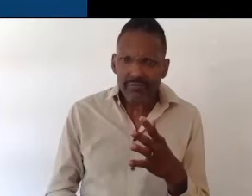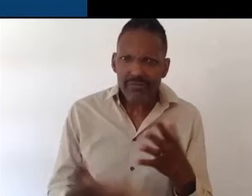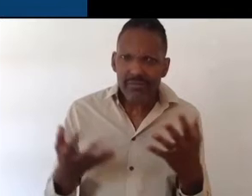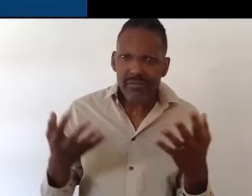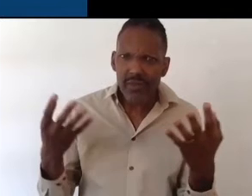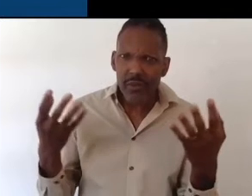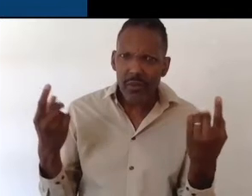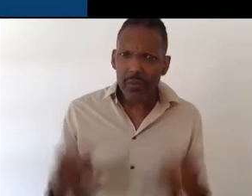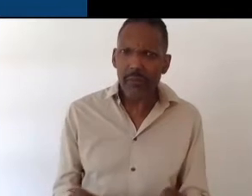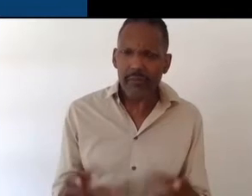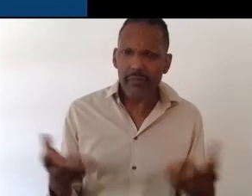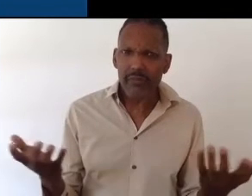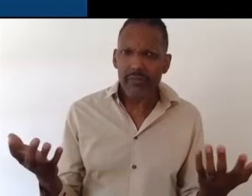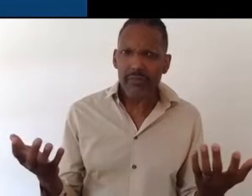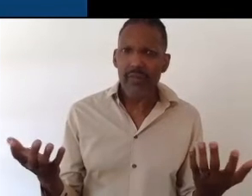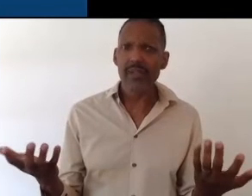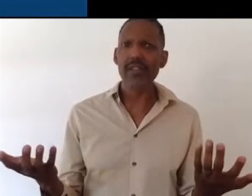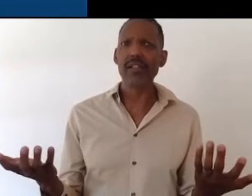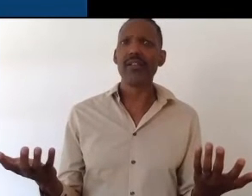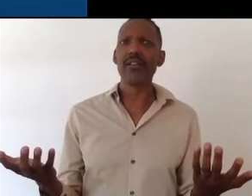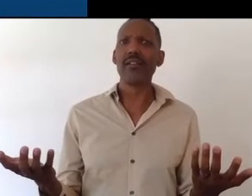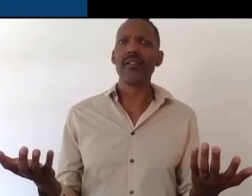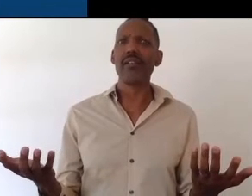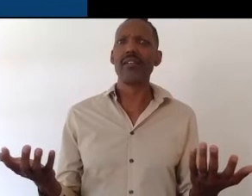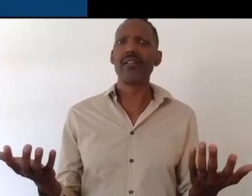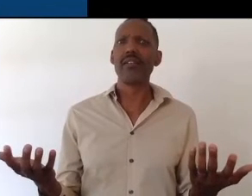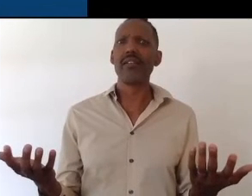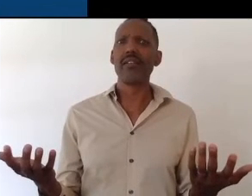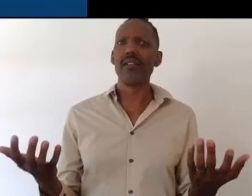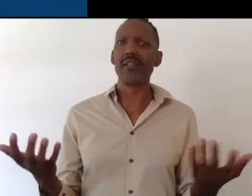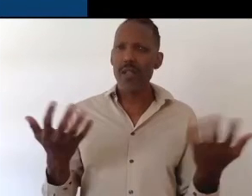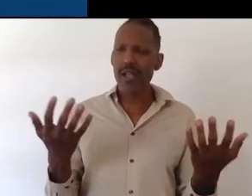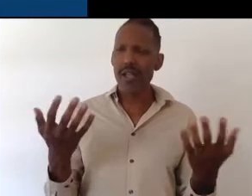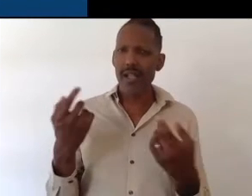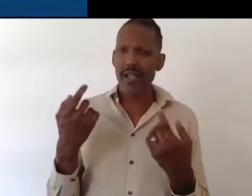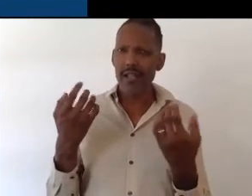Changed. Oh, you figured it